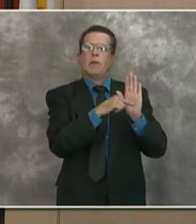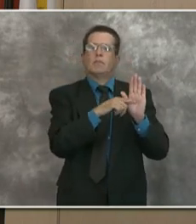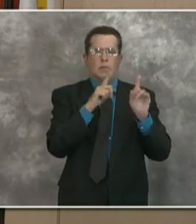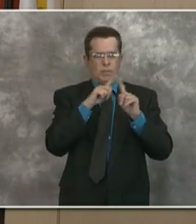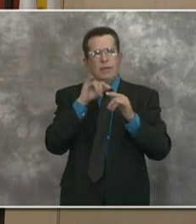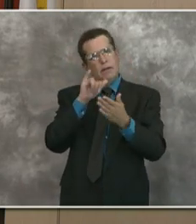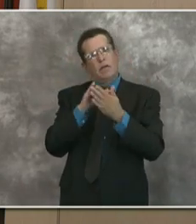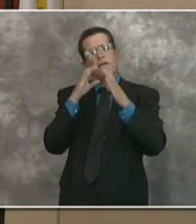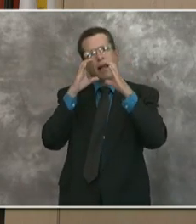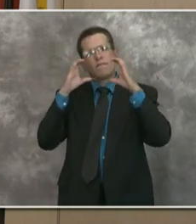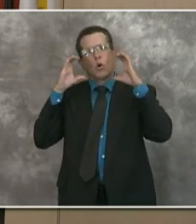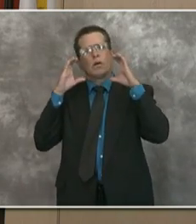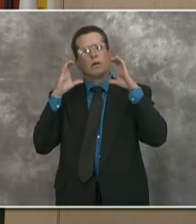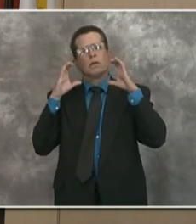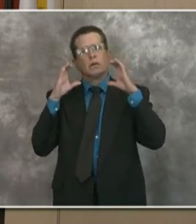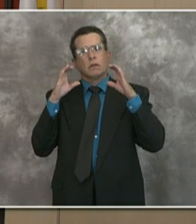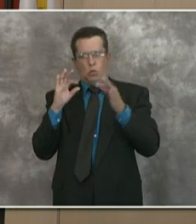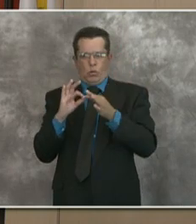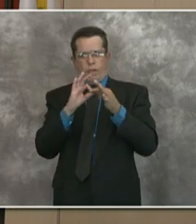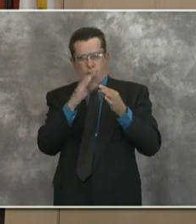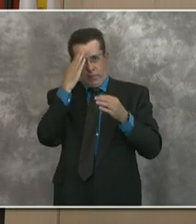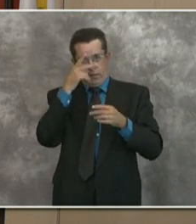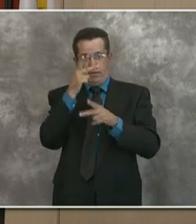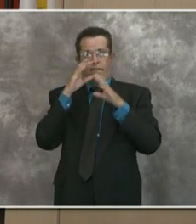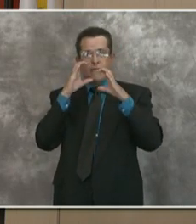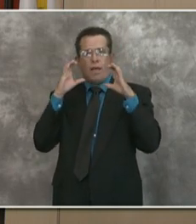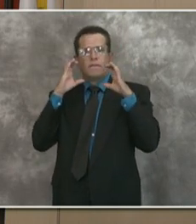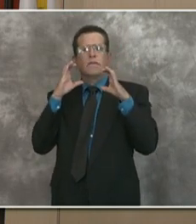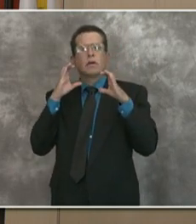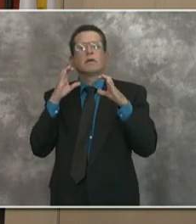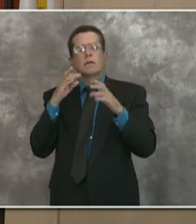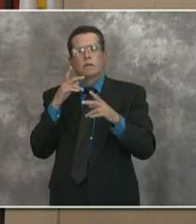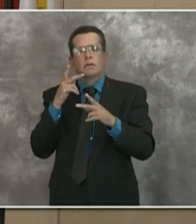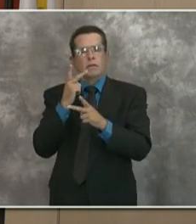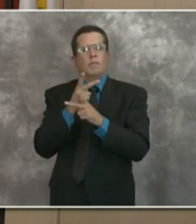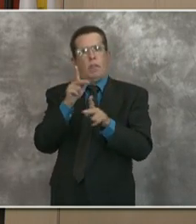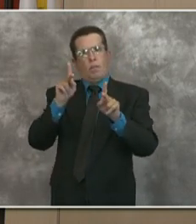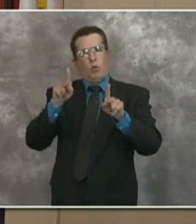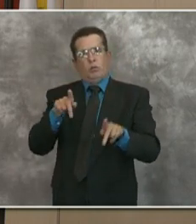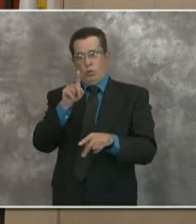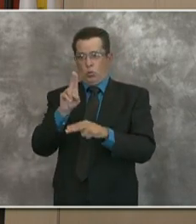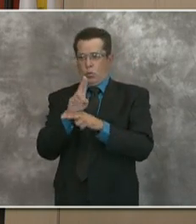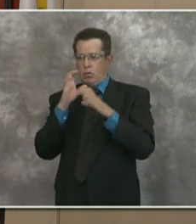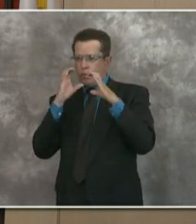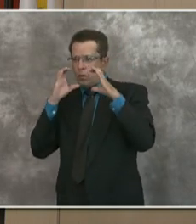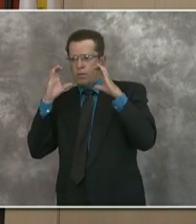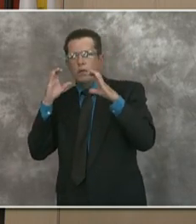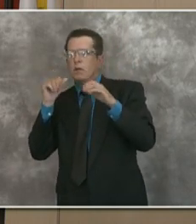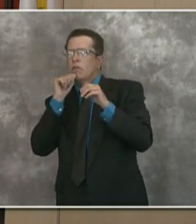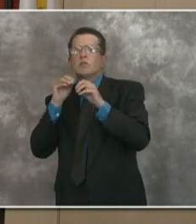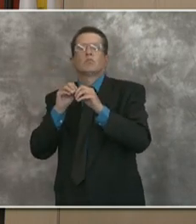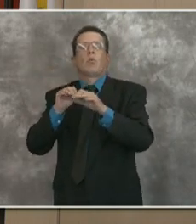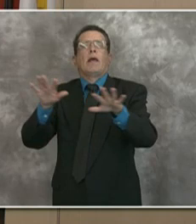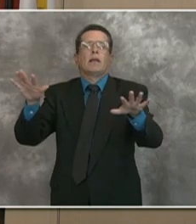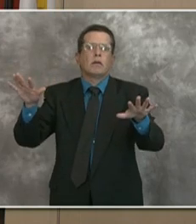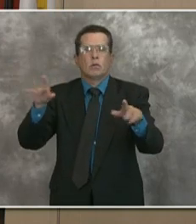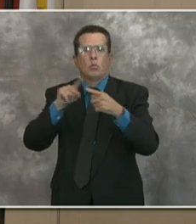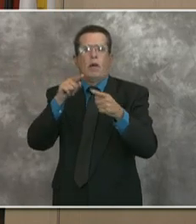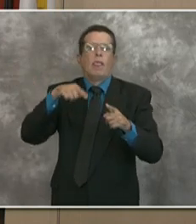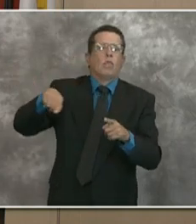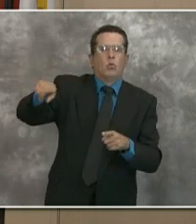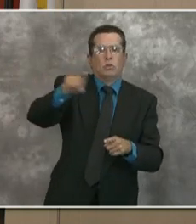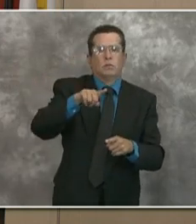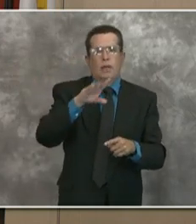by people wearing face coverings, it helps the individual that's wearing it from infecting others and vice